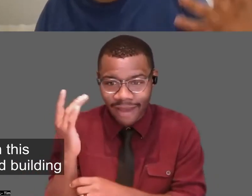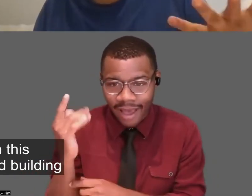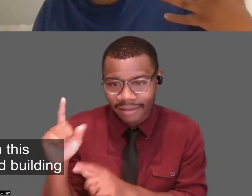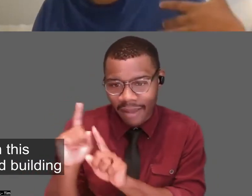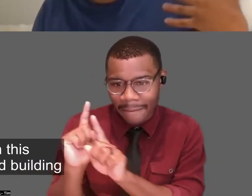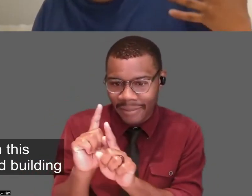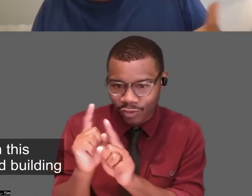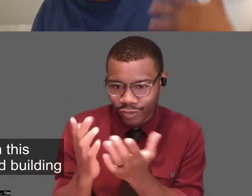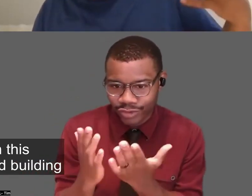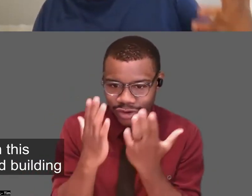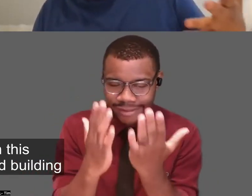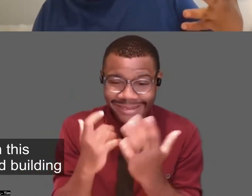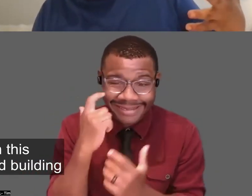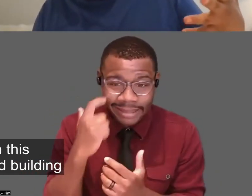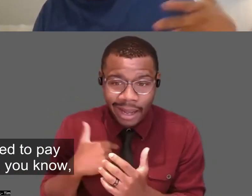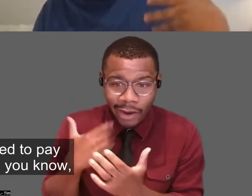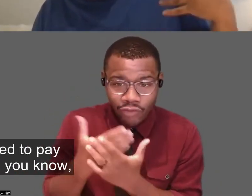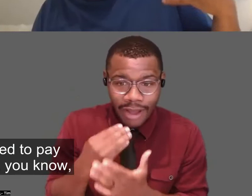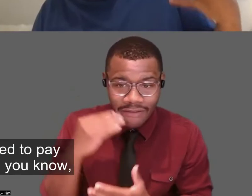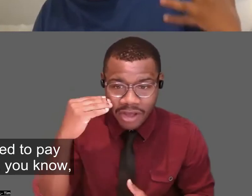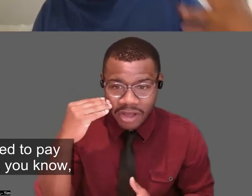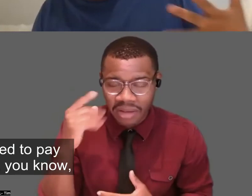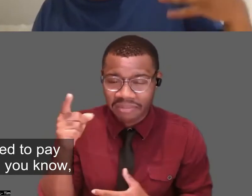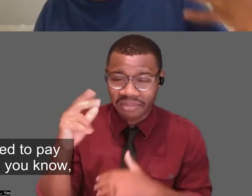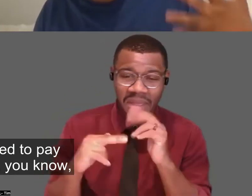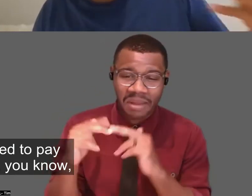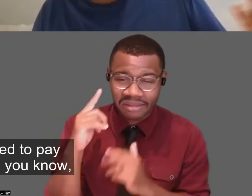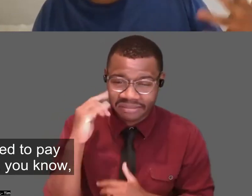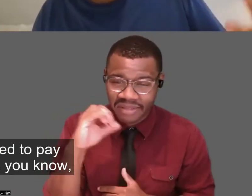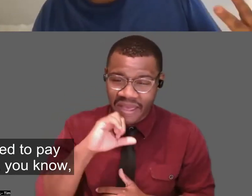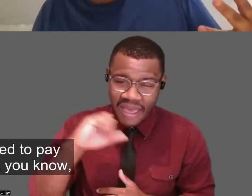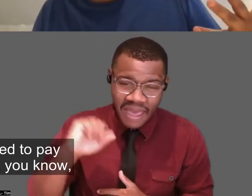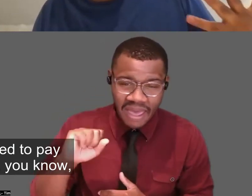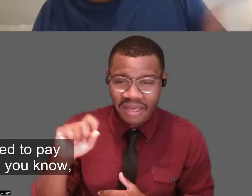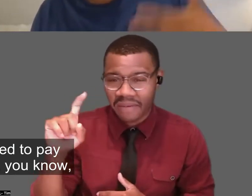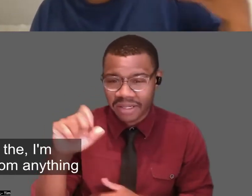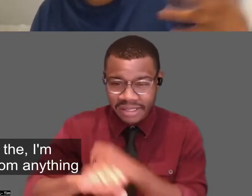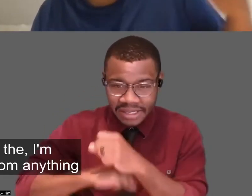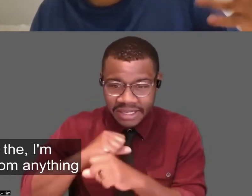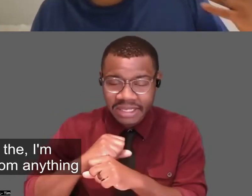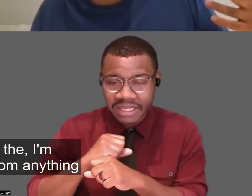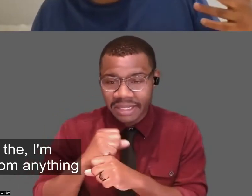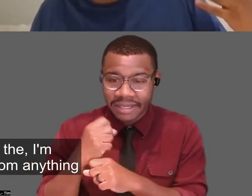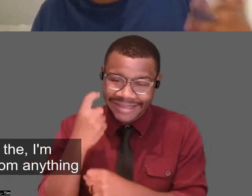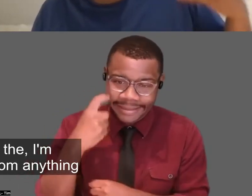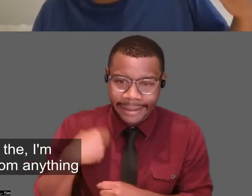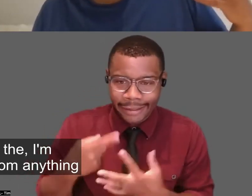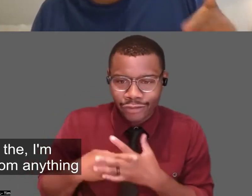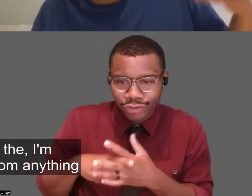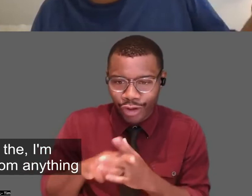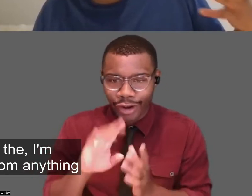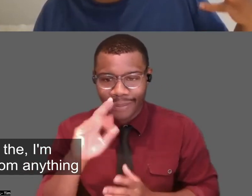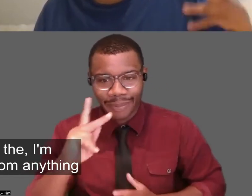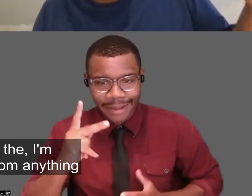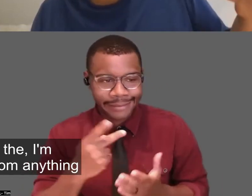time to deal with this 100-year-old building that I've started to pay off from the bank. I'm tethered to I'm